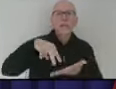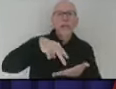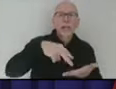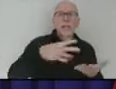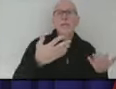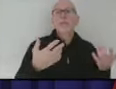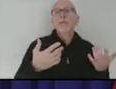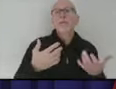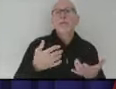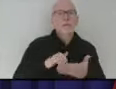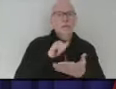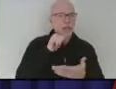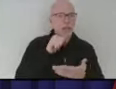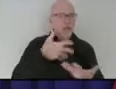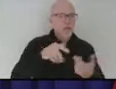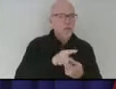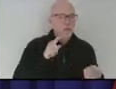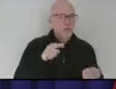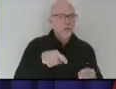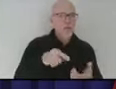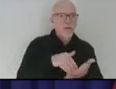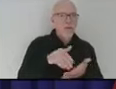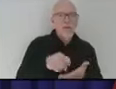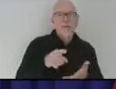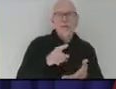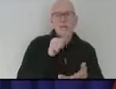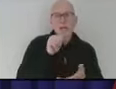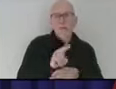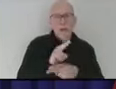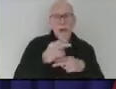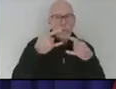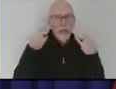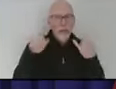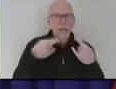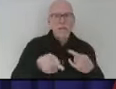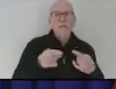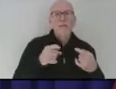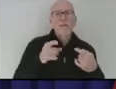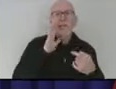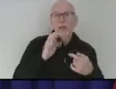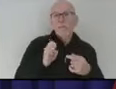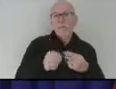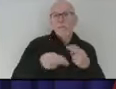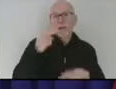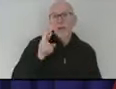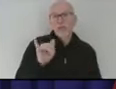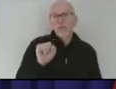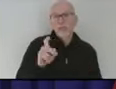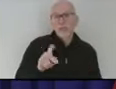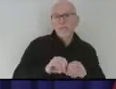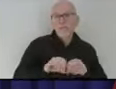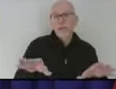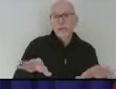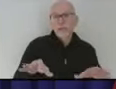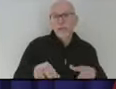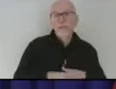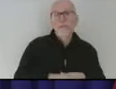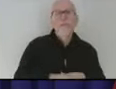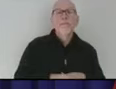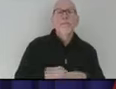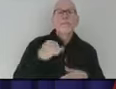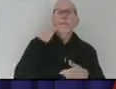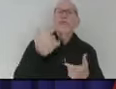not social distancing. That is oftentimes not wearing your masks, and that is going to be a tremendous risk factor. I think if it is in a